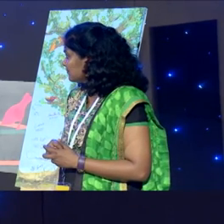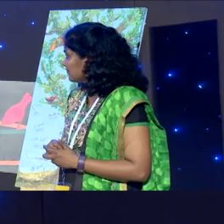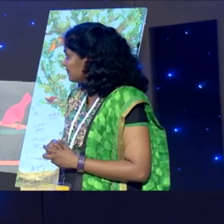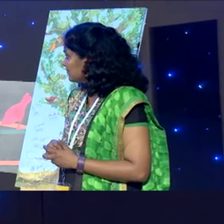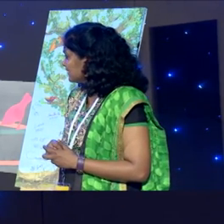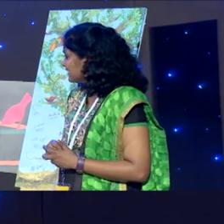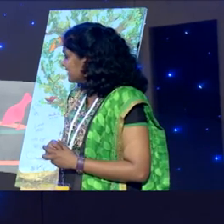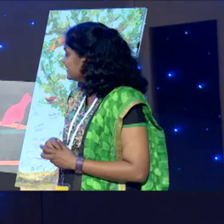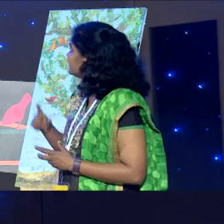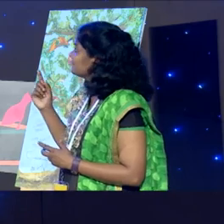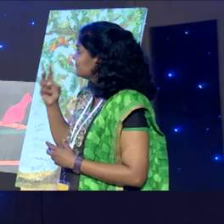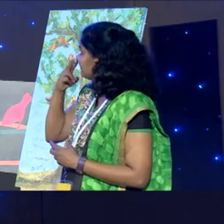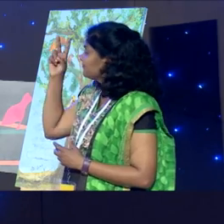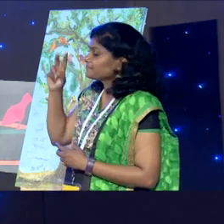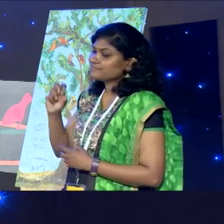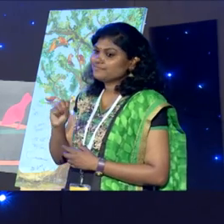Next slide.